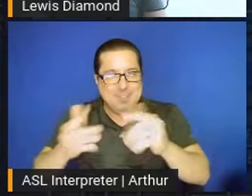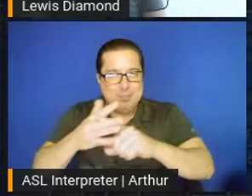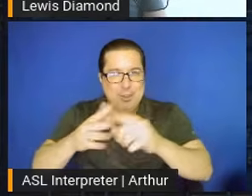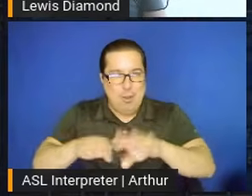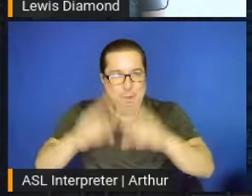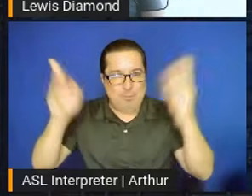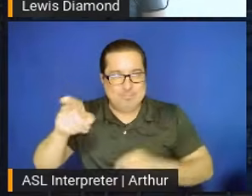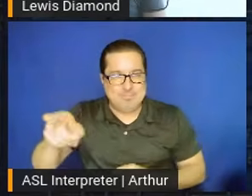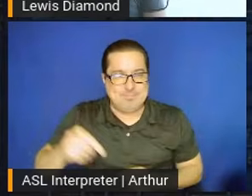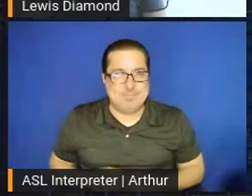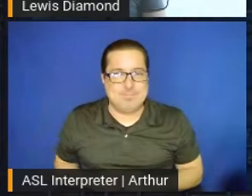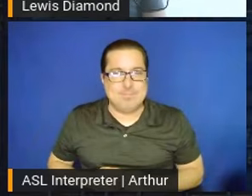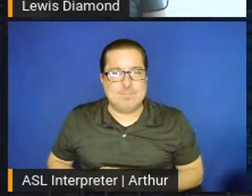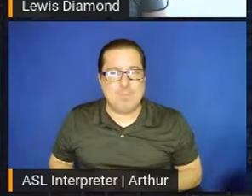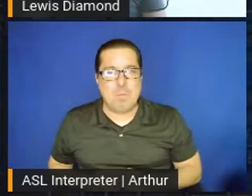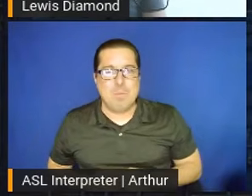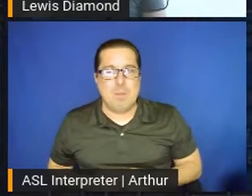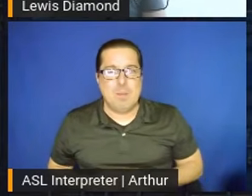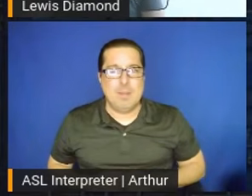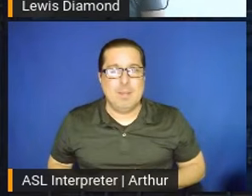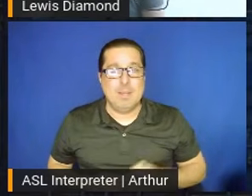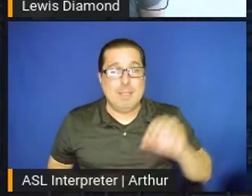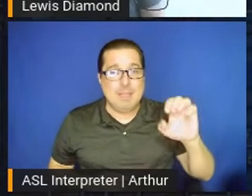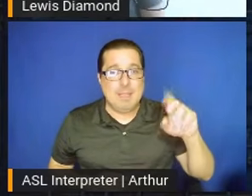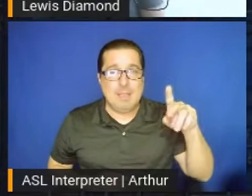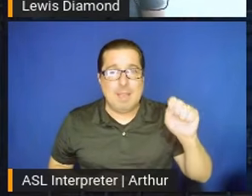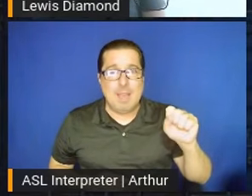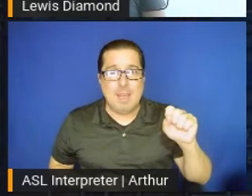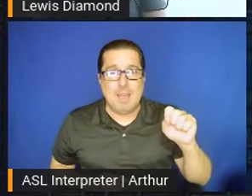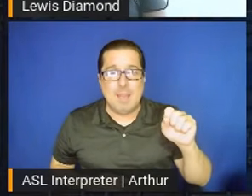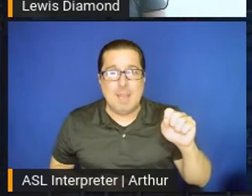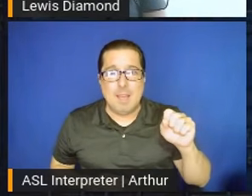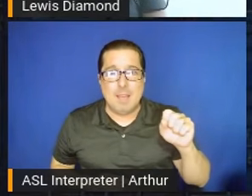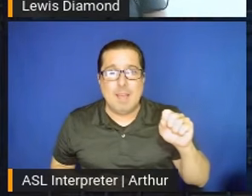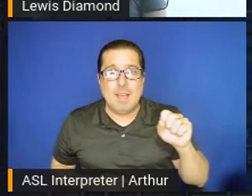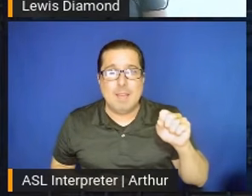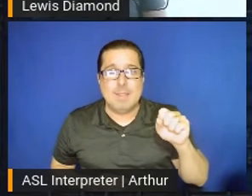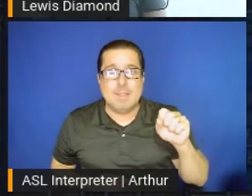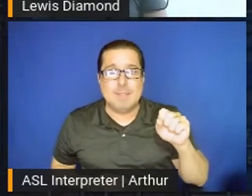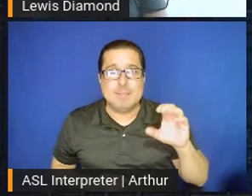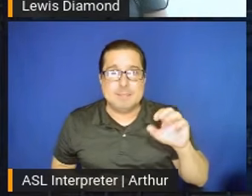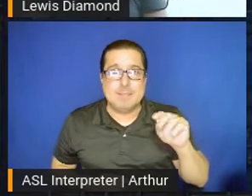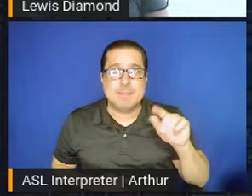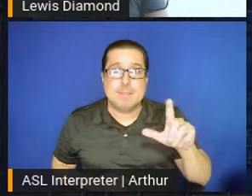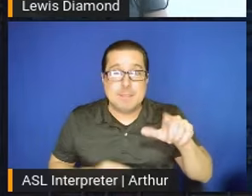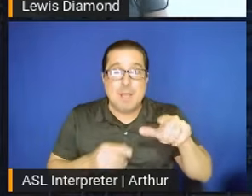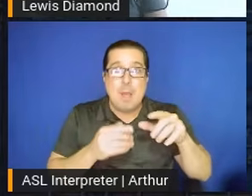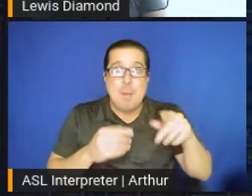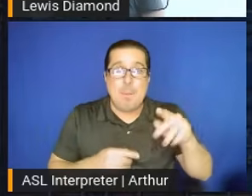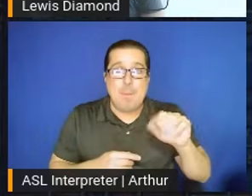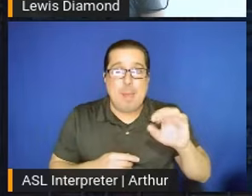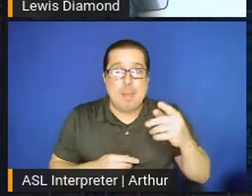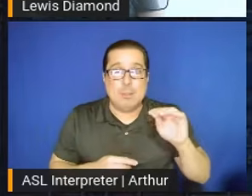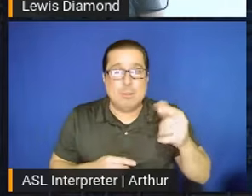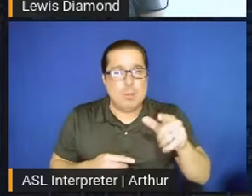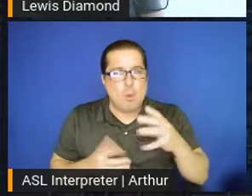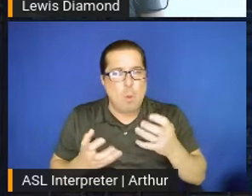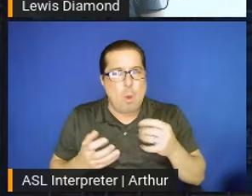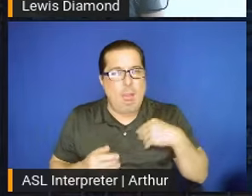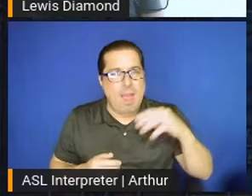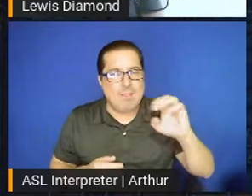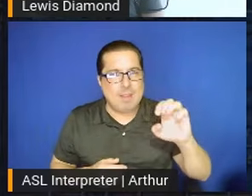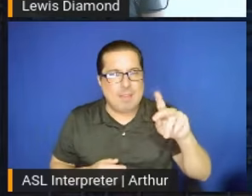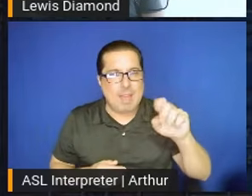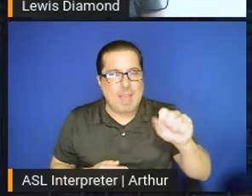we're going to be demoing EKSA packages. And of course, the first thing you want to do is have an EKS Anywhere